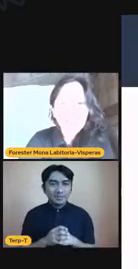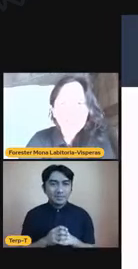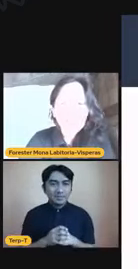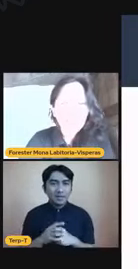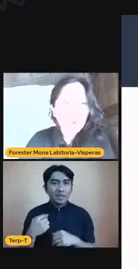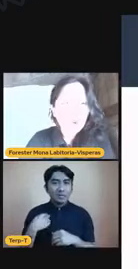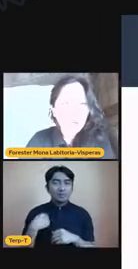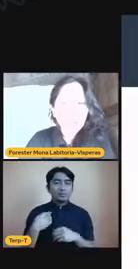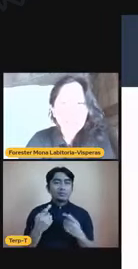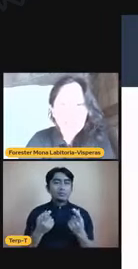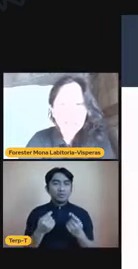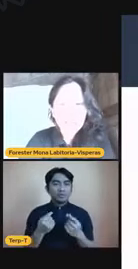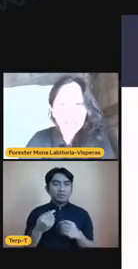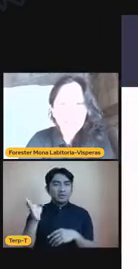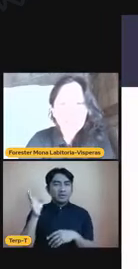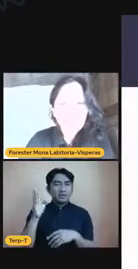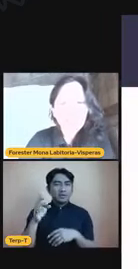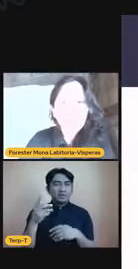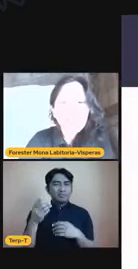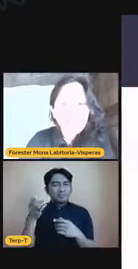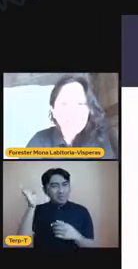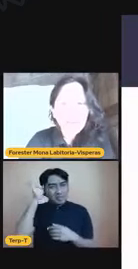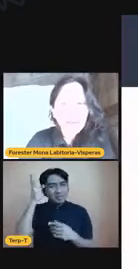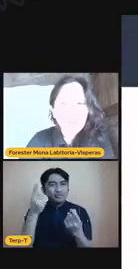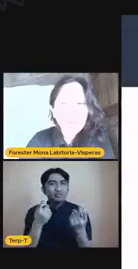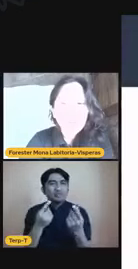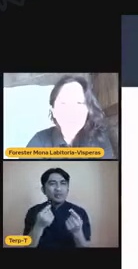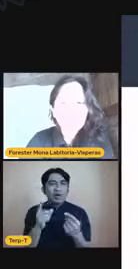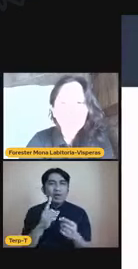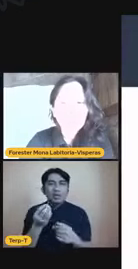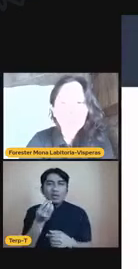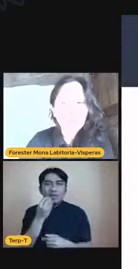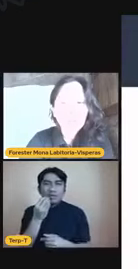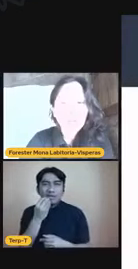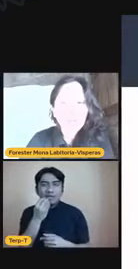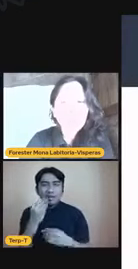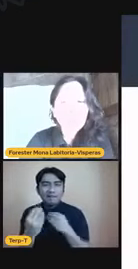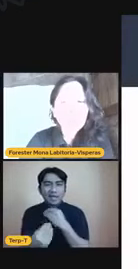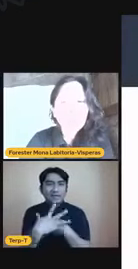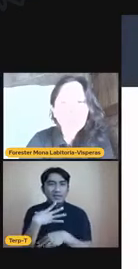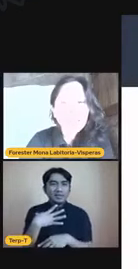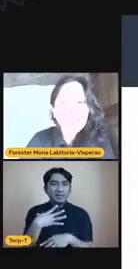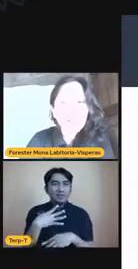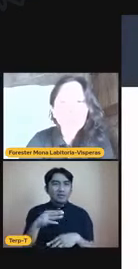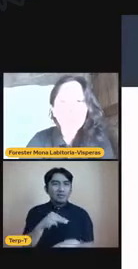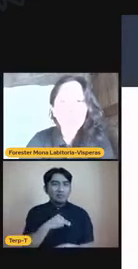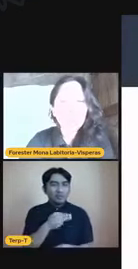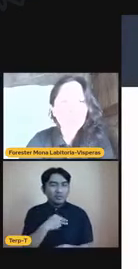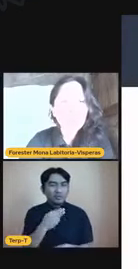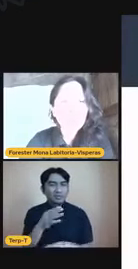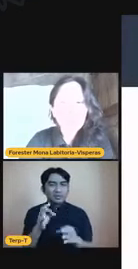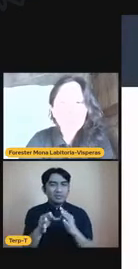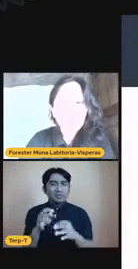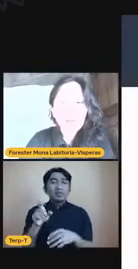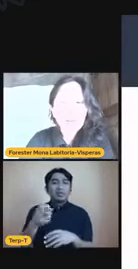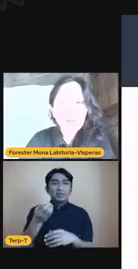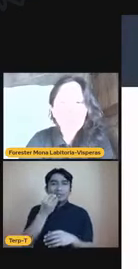is our gut daw po, or yung chan. What we eat affects our moods. Make sure that we eat healthy